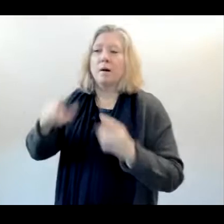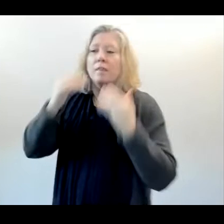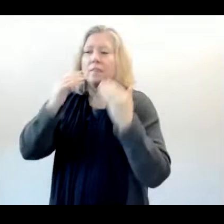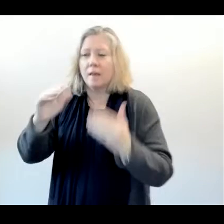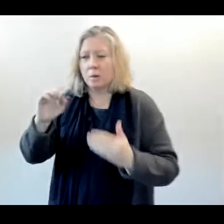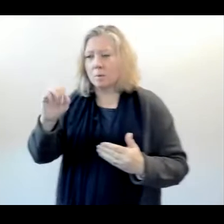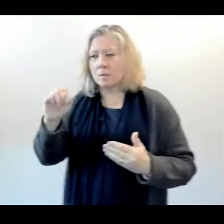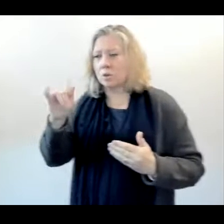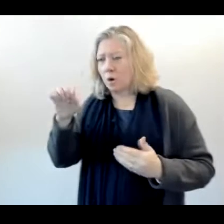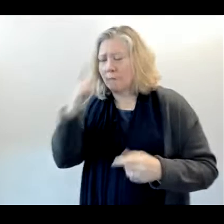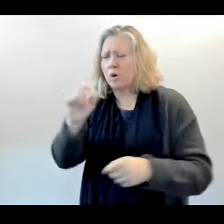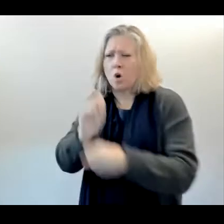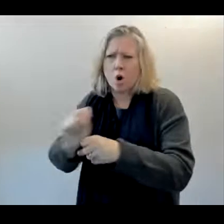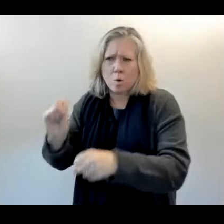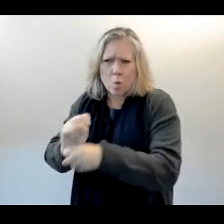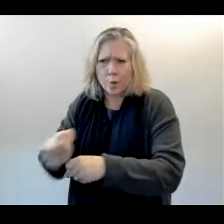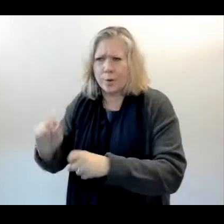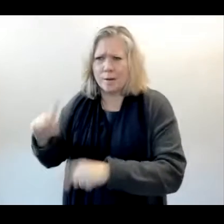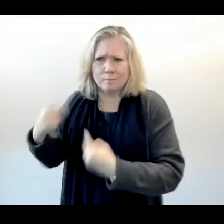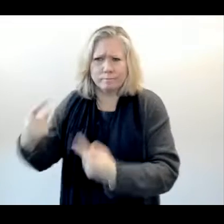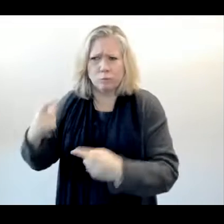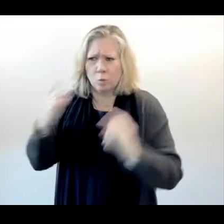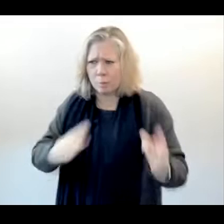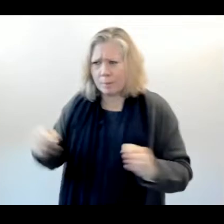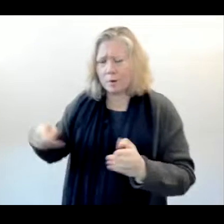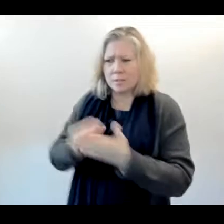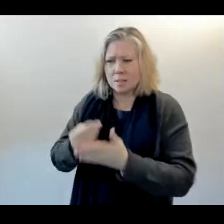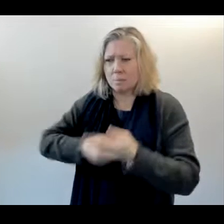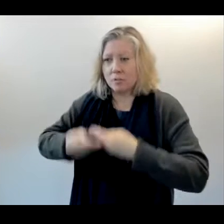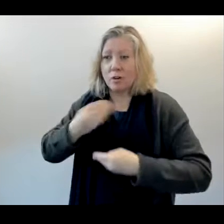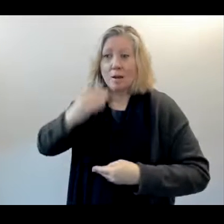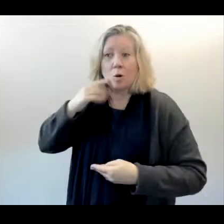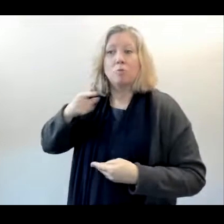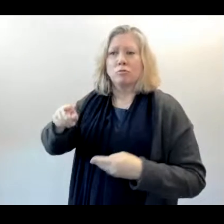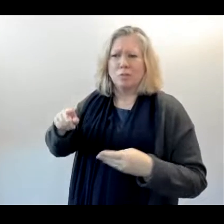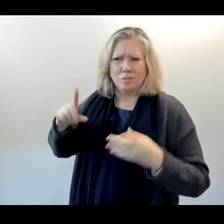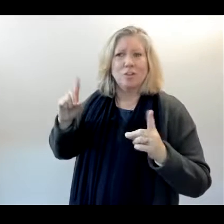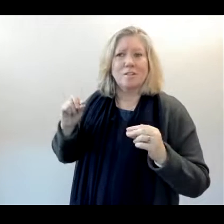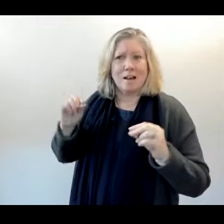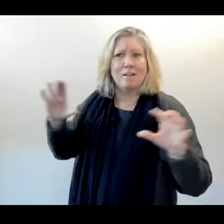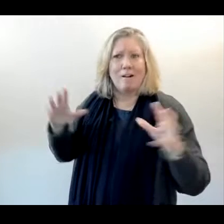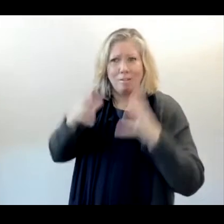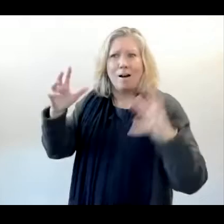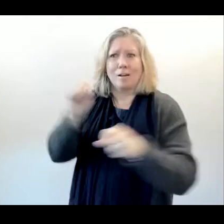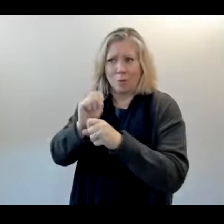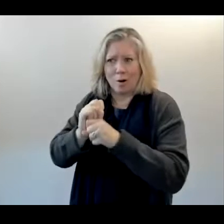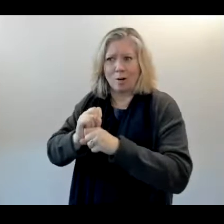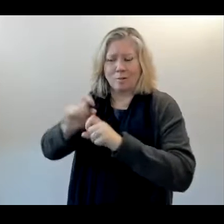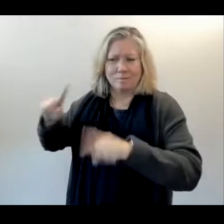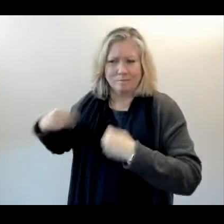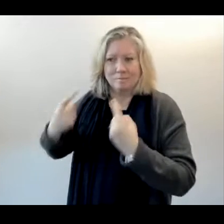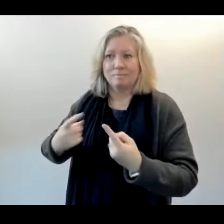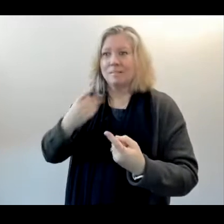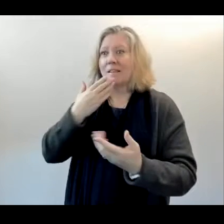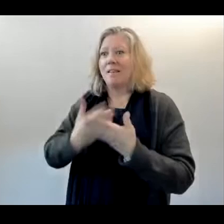for her hard work on getting us this budget. I know she's done a lot to get us here, so thank you very much. But